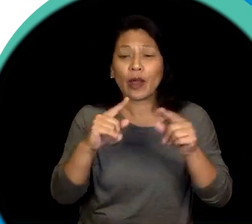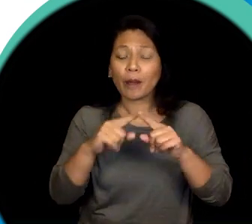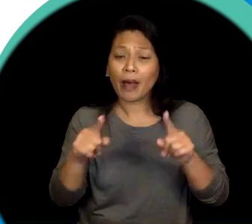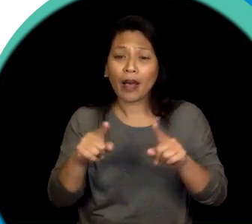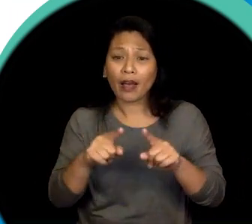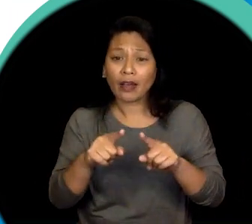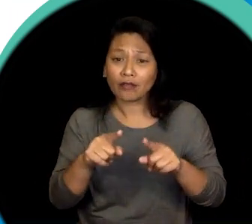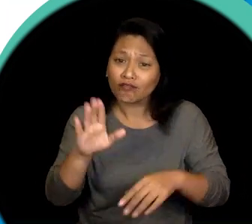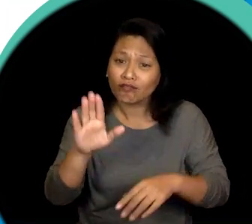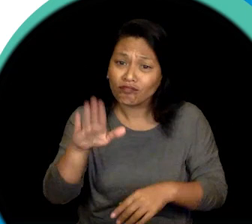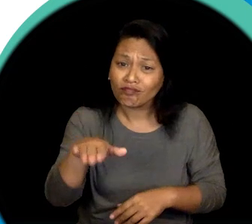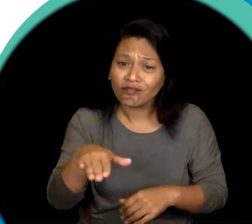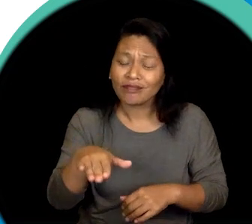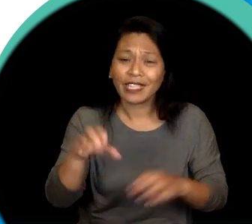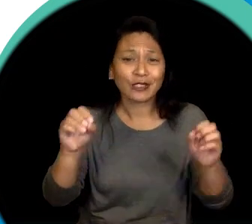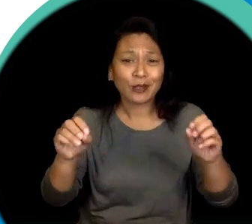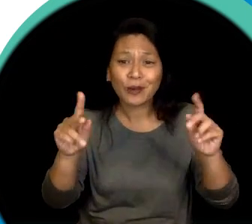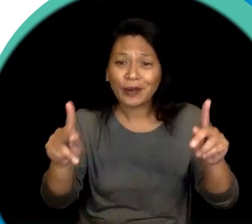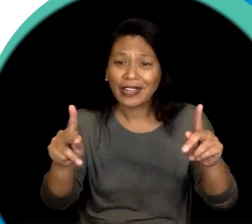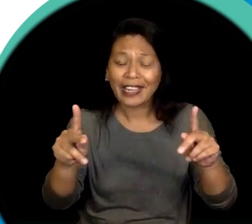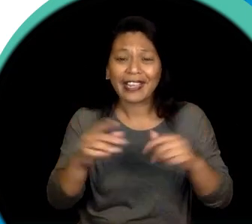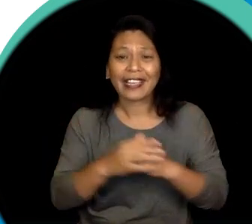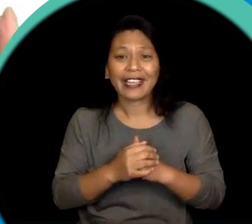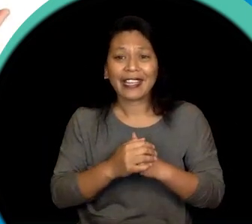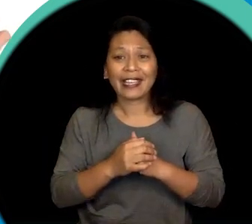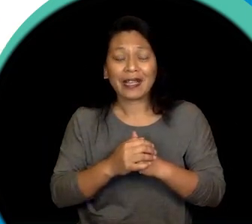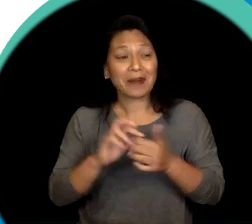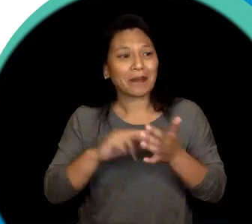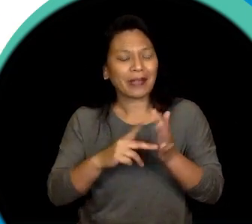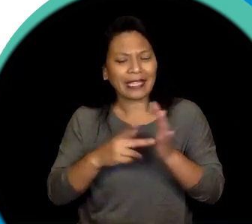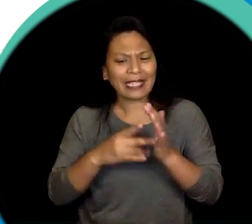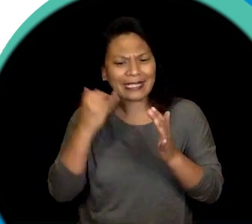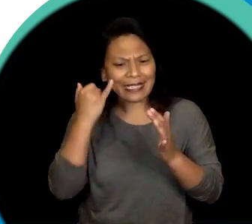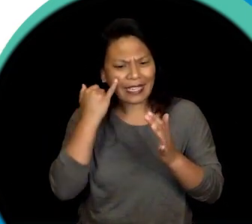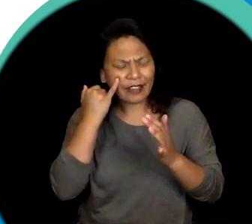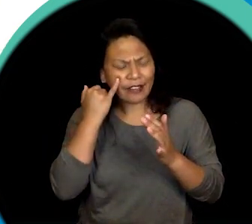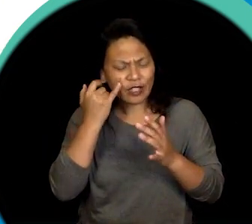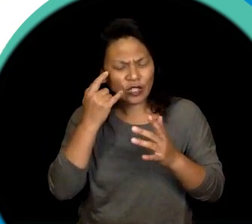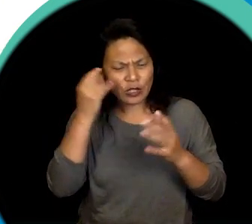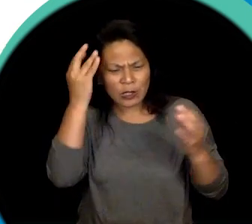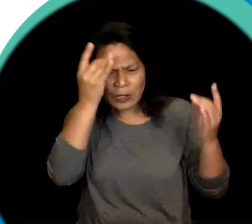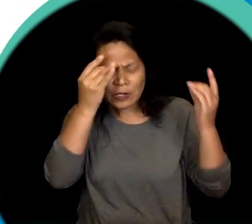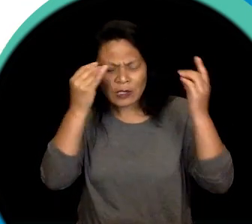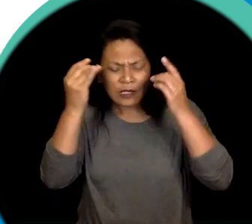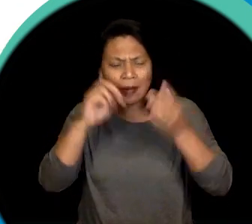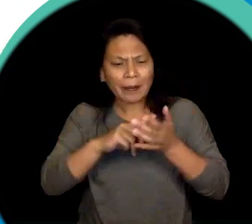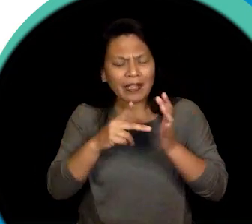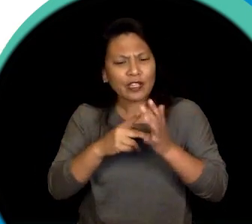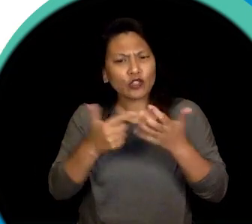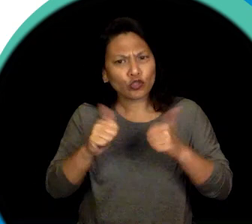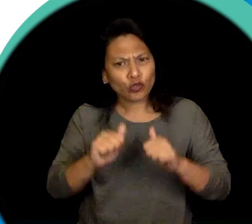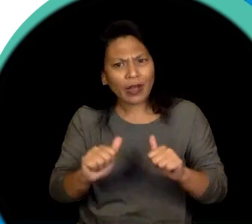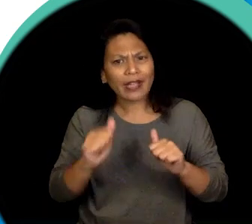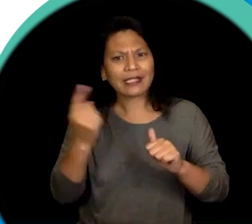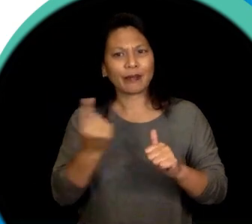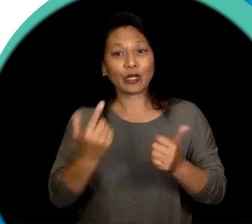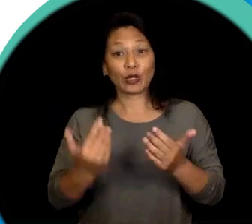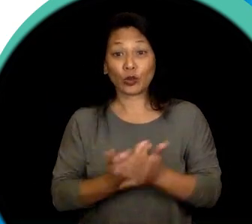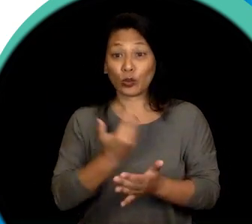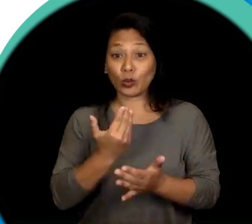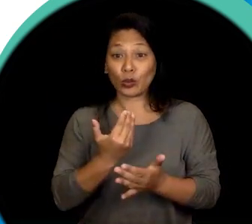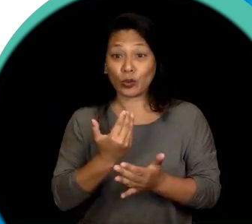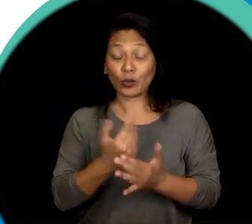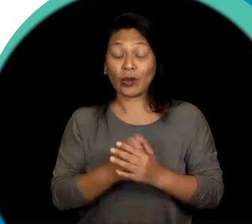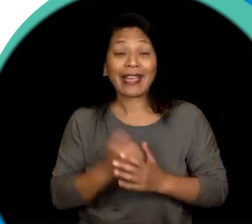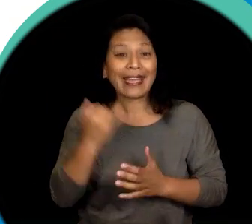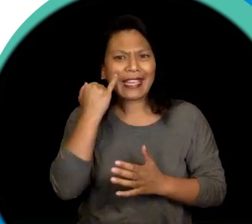feel when you're writing a story because it means that you're really pushing yourself beyond your comfort zone. And in those cases,